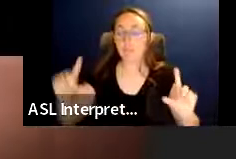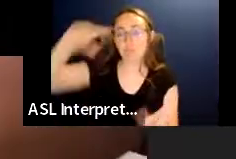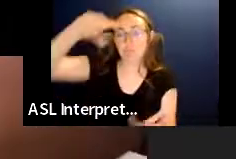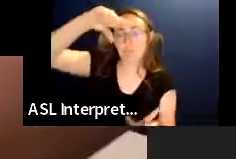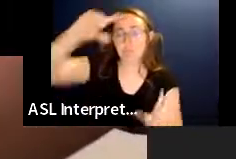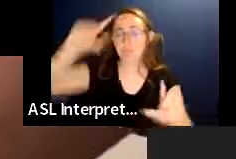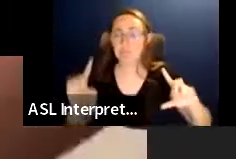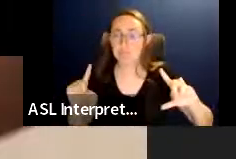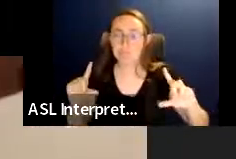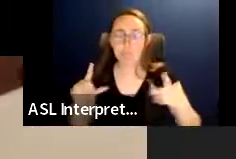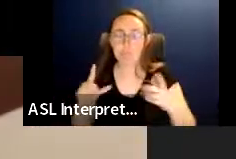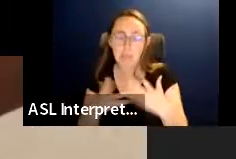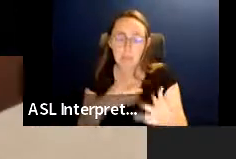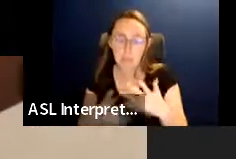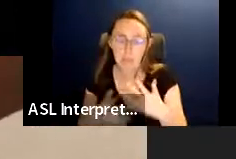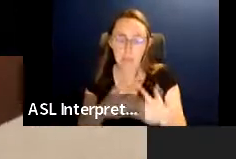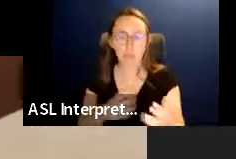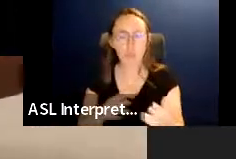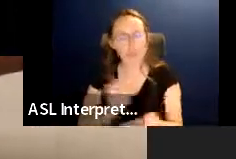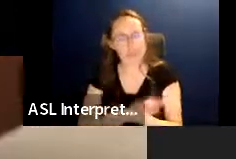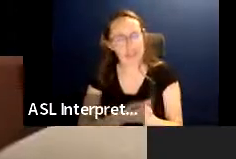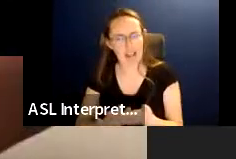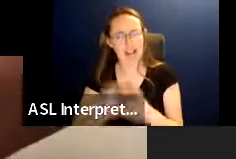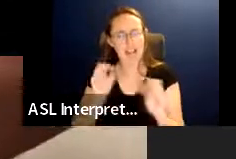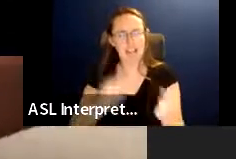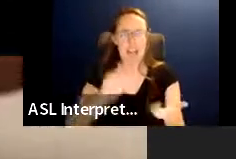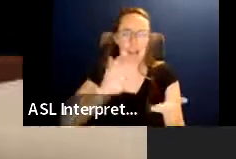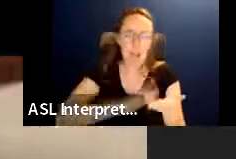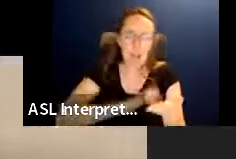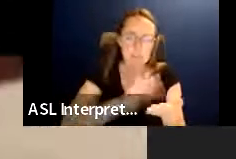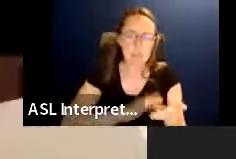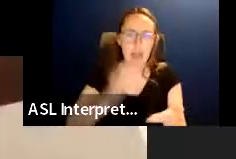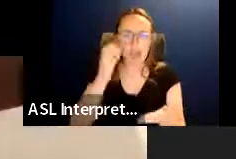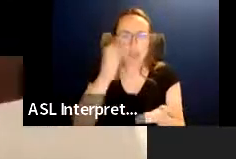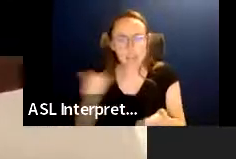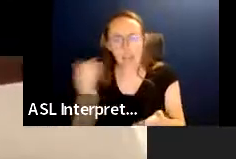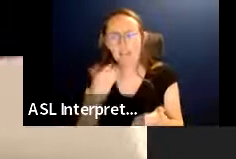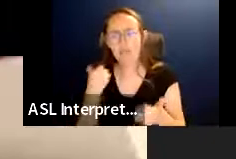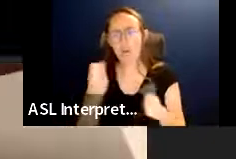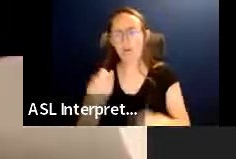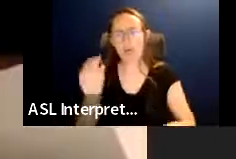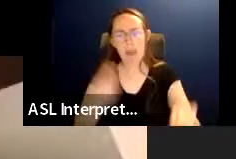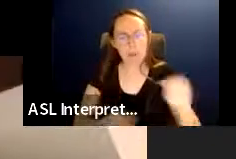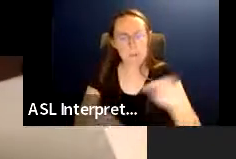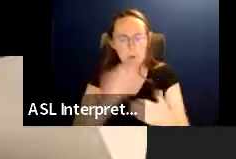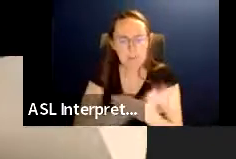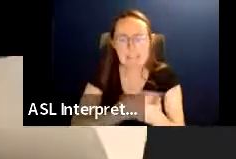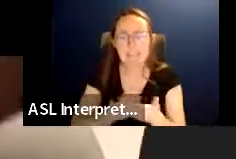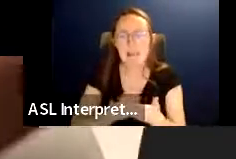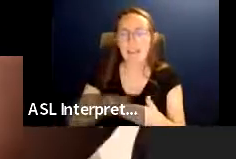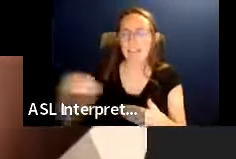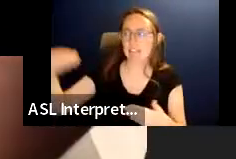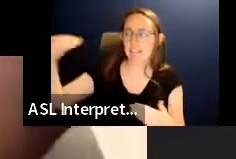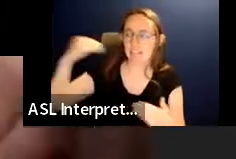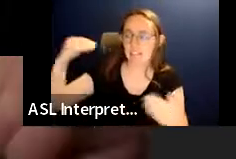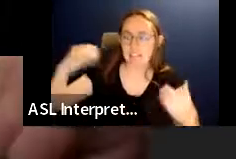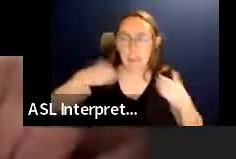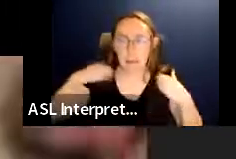like that this can be used for an iPad, a cell phone, it's portable, fits in the backpack very, very easily.